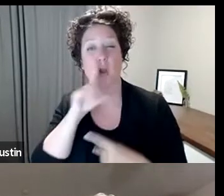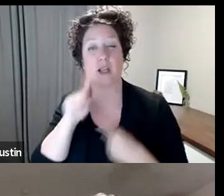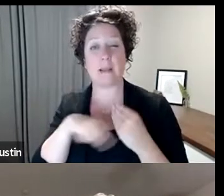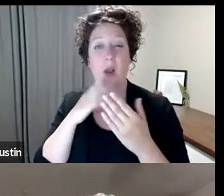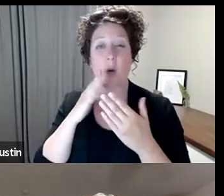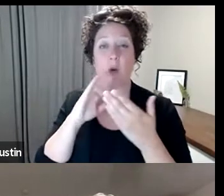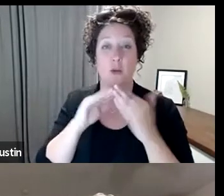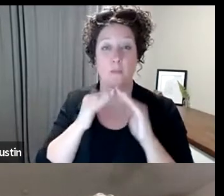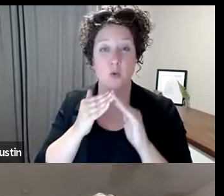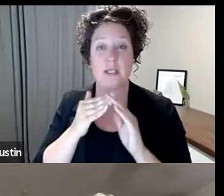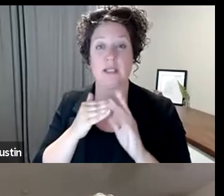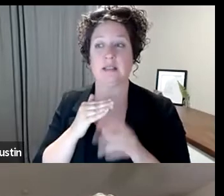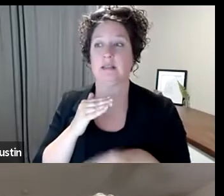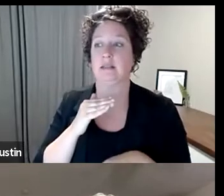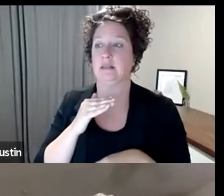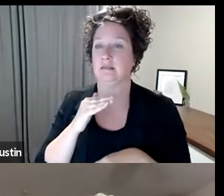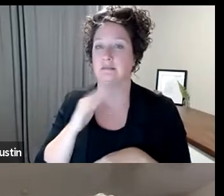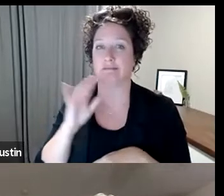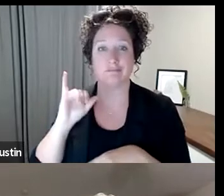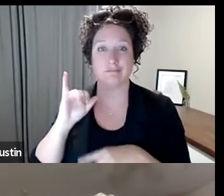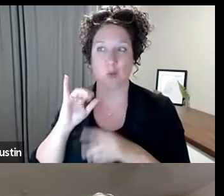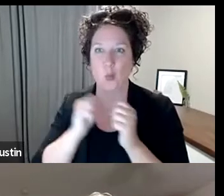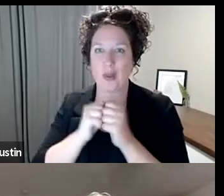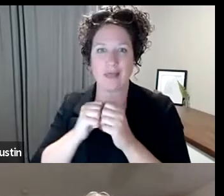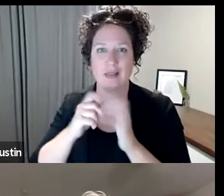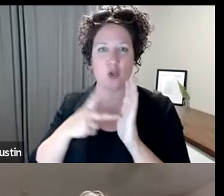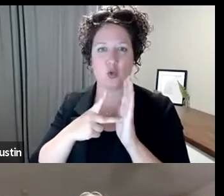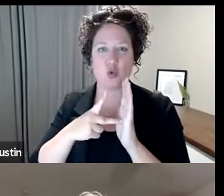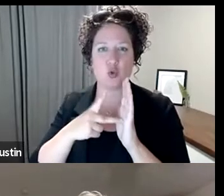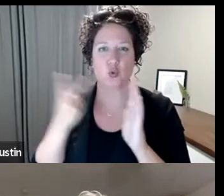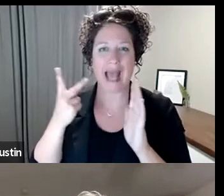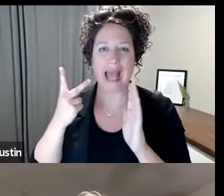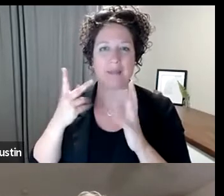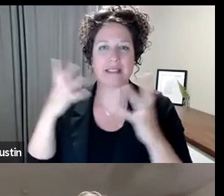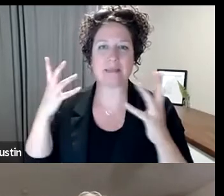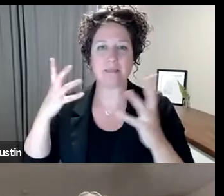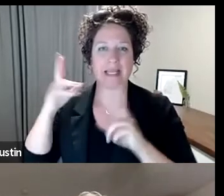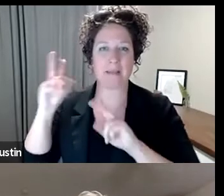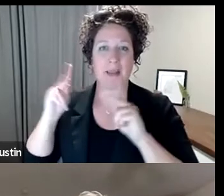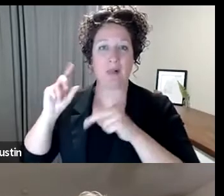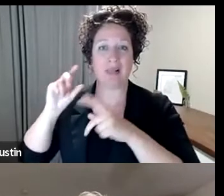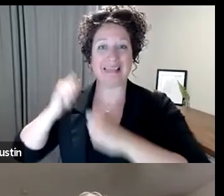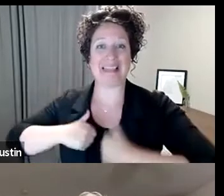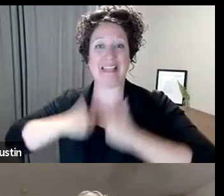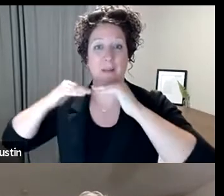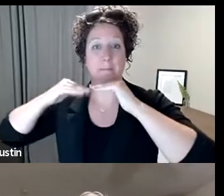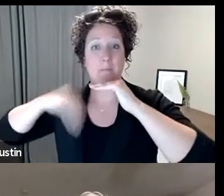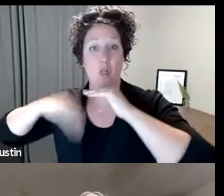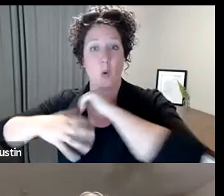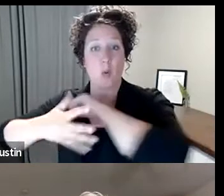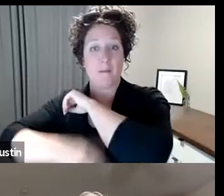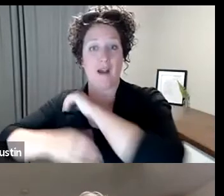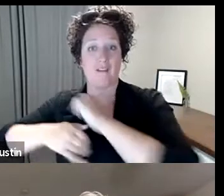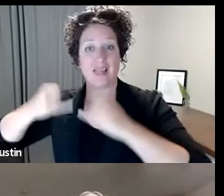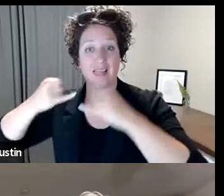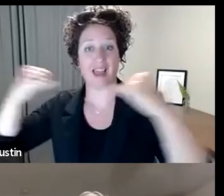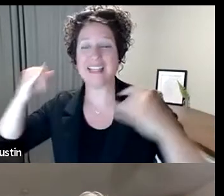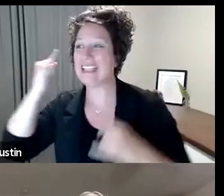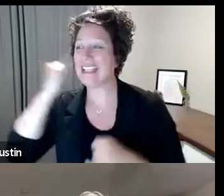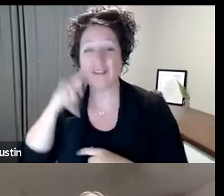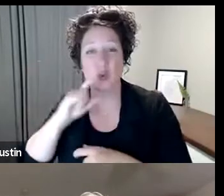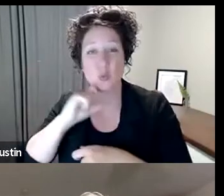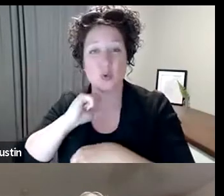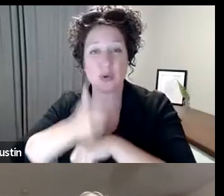communities with, you know, two times as many folks living below the poverty line compared to the rest of the United States, if you create a situation